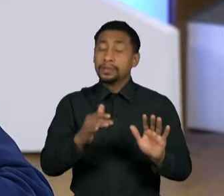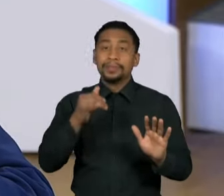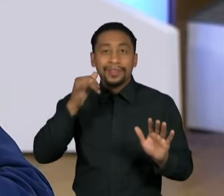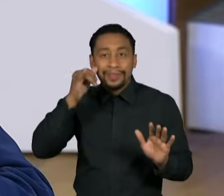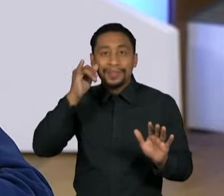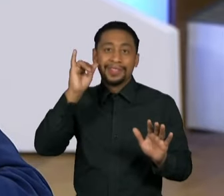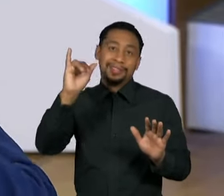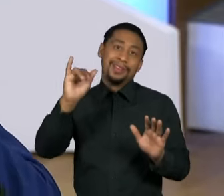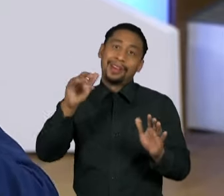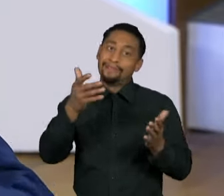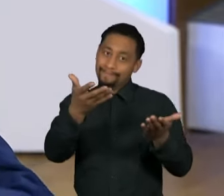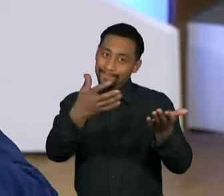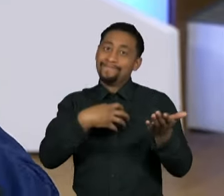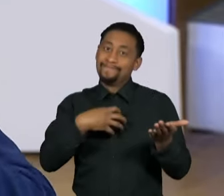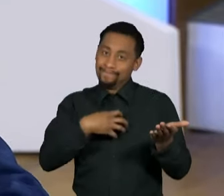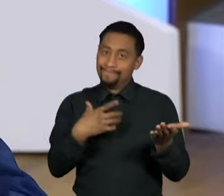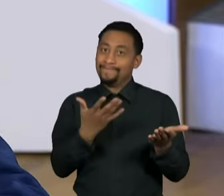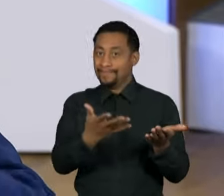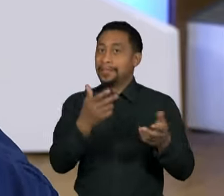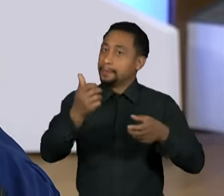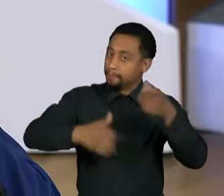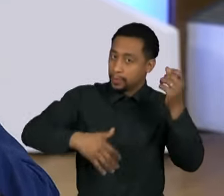describing, Paula, which are big